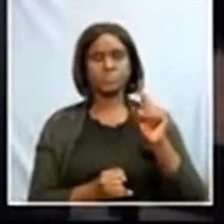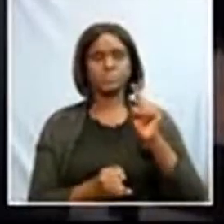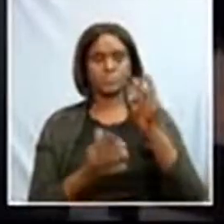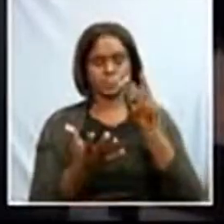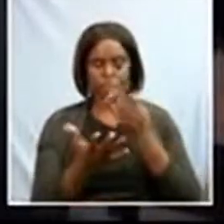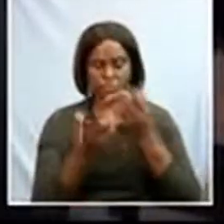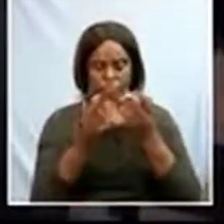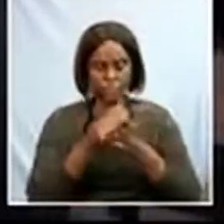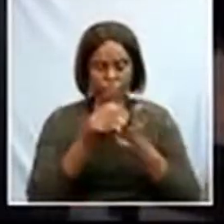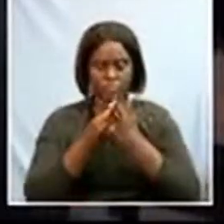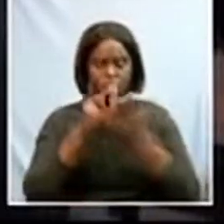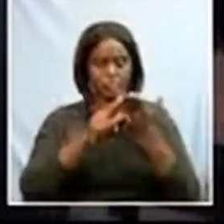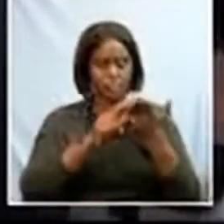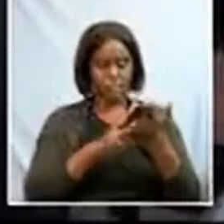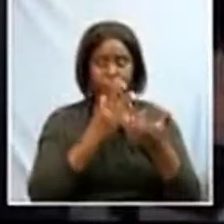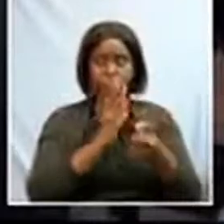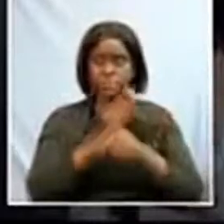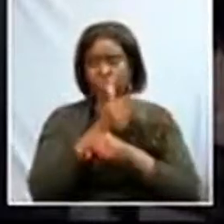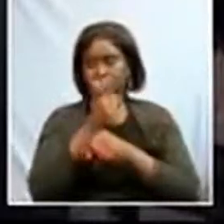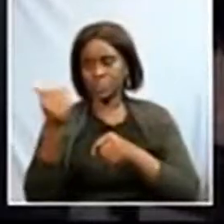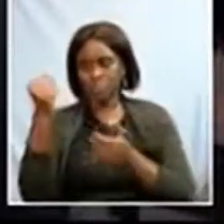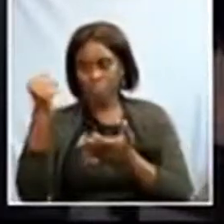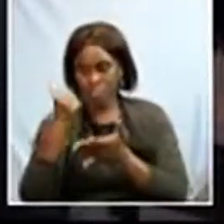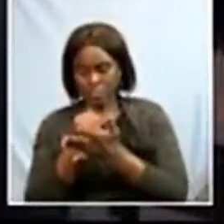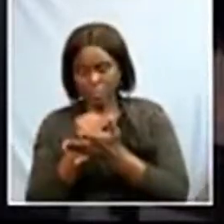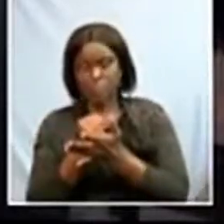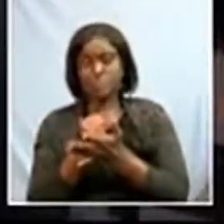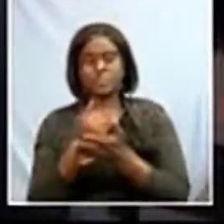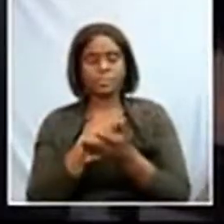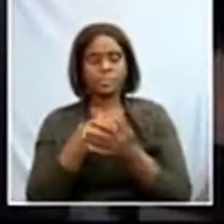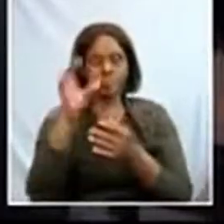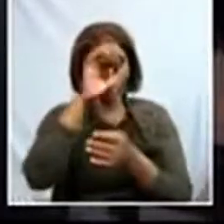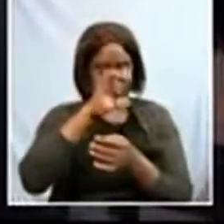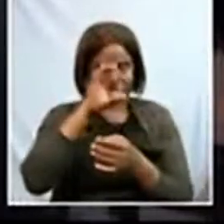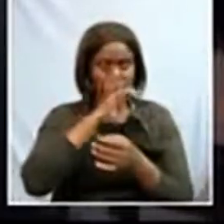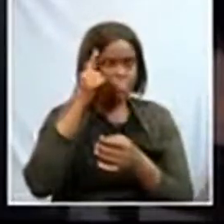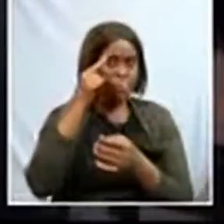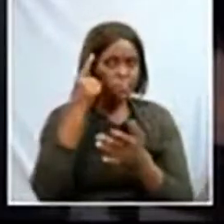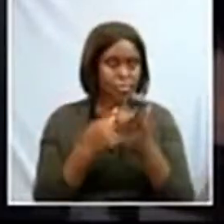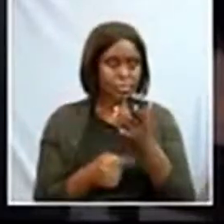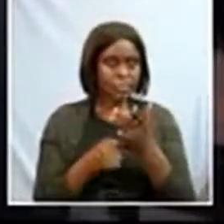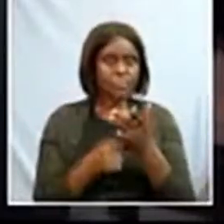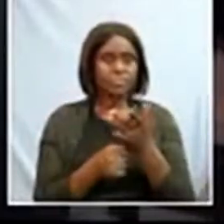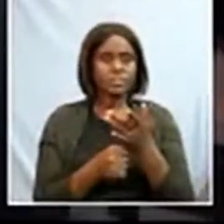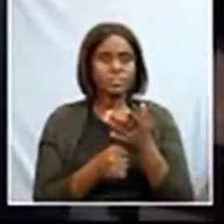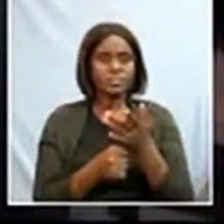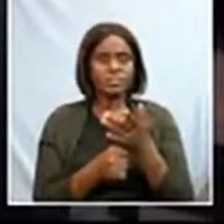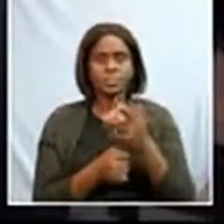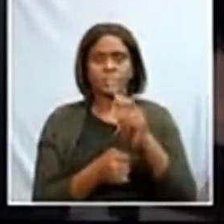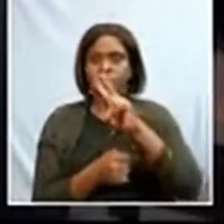financial progress. Then another contractor was engaged. You have to source for